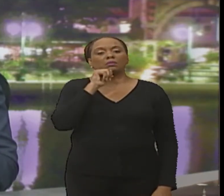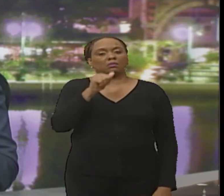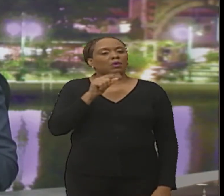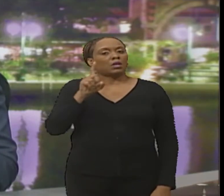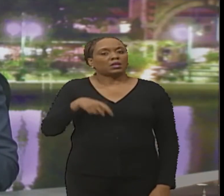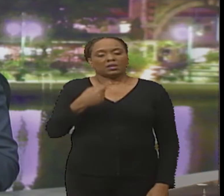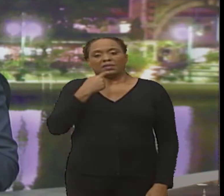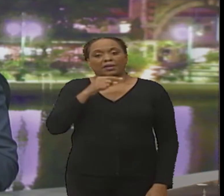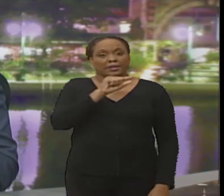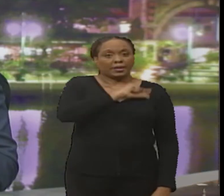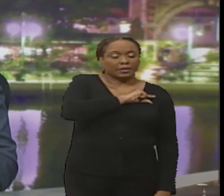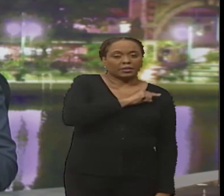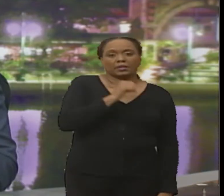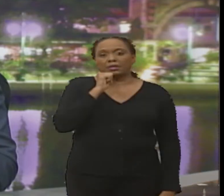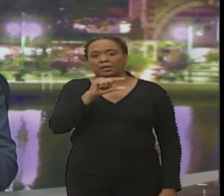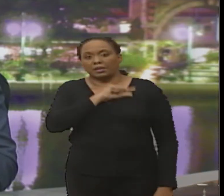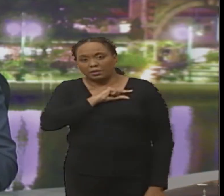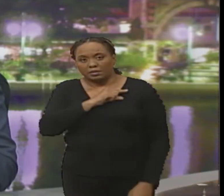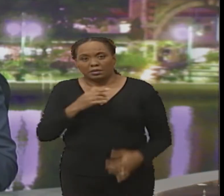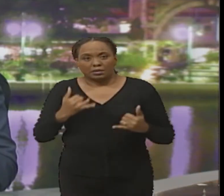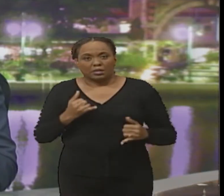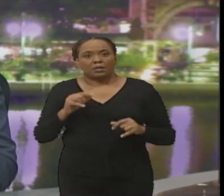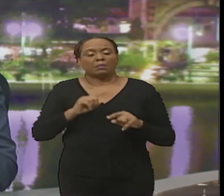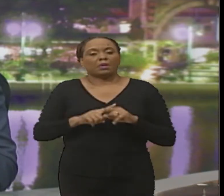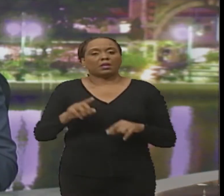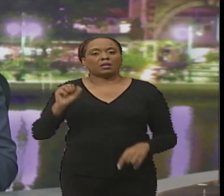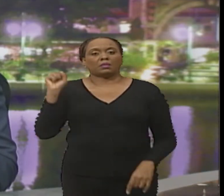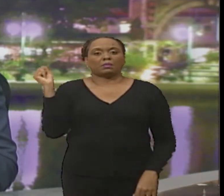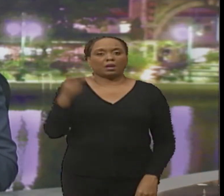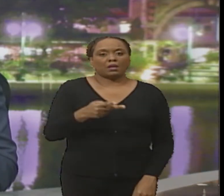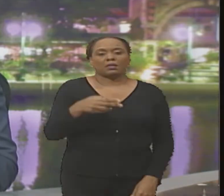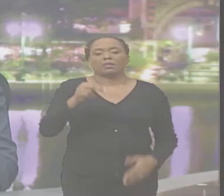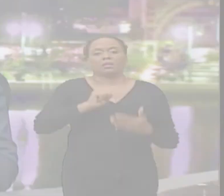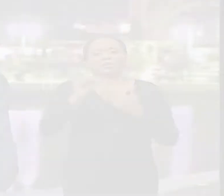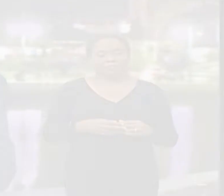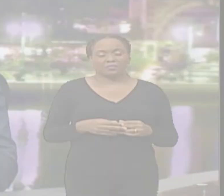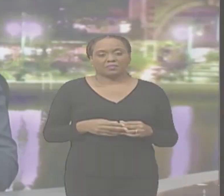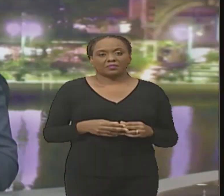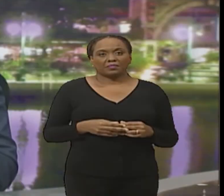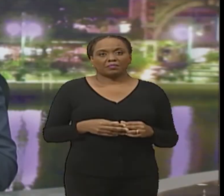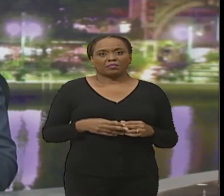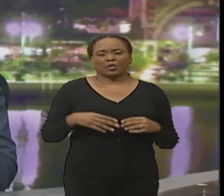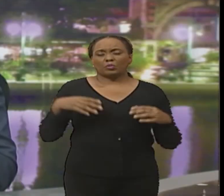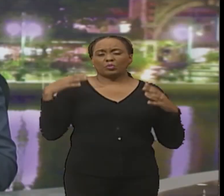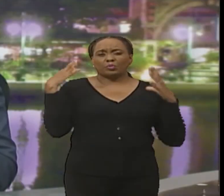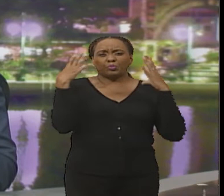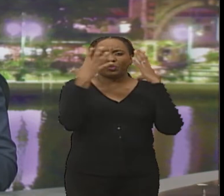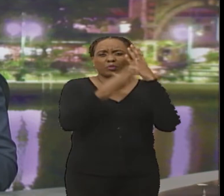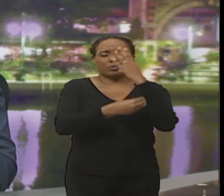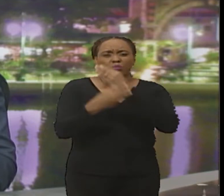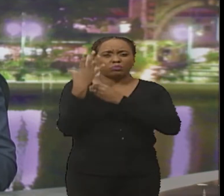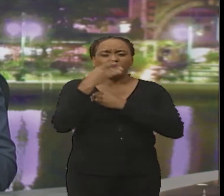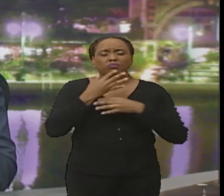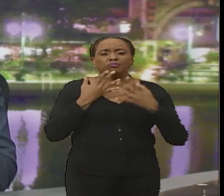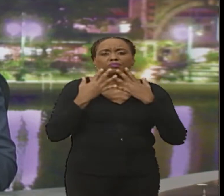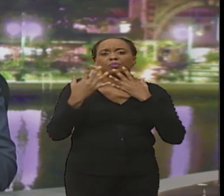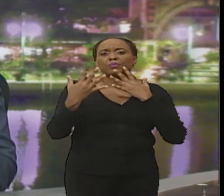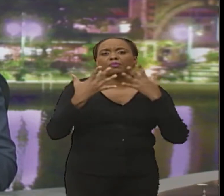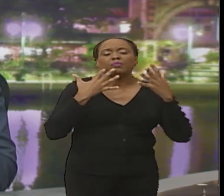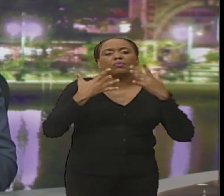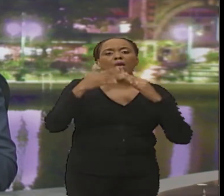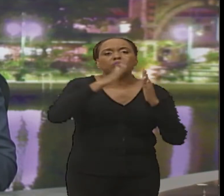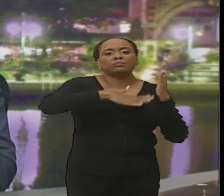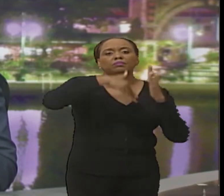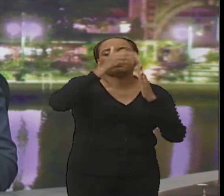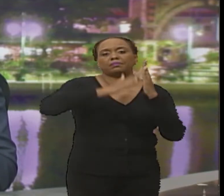indictable offenses. They're scheduled to reappear at Holetown on November 2nd. A colorful mural depicting prominent Barbadians